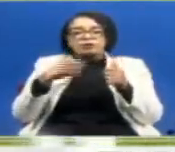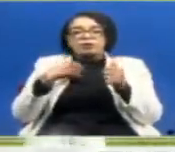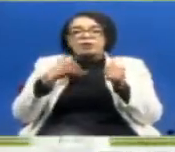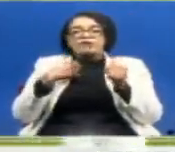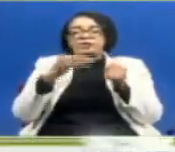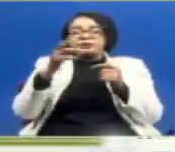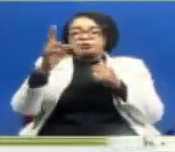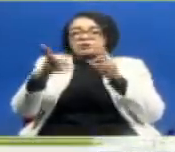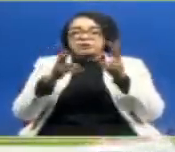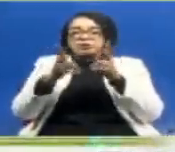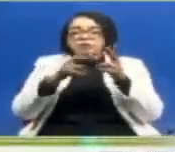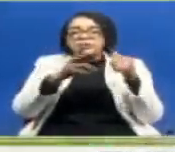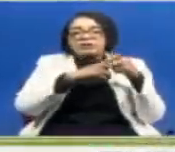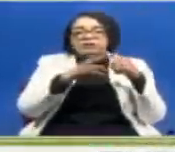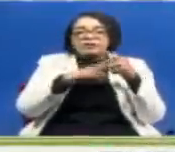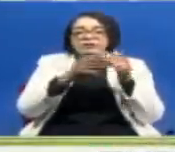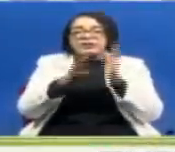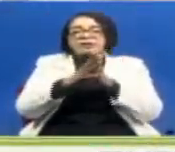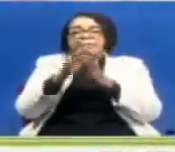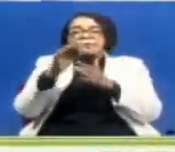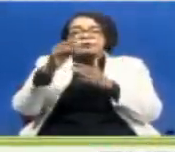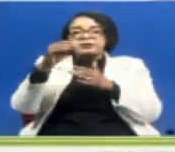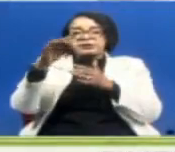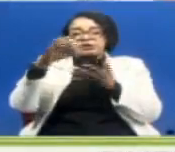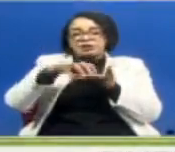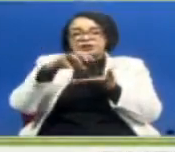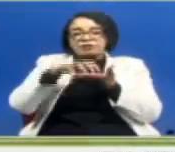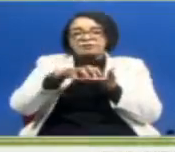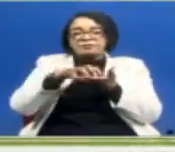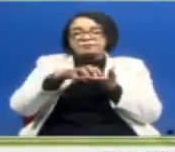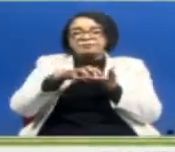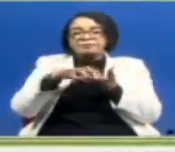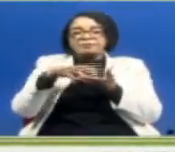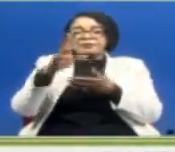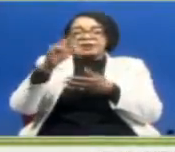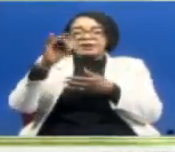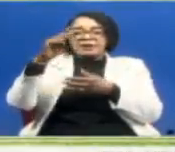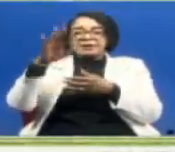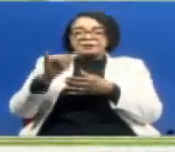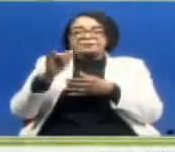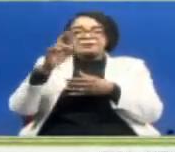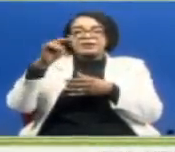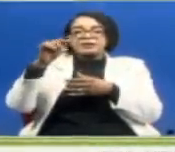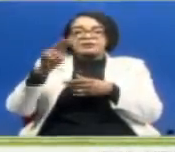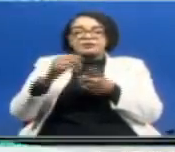22-7 loss in the pool stage. Hilary Nakia, NTV Sports, Nairobi.